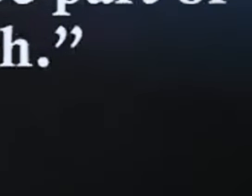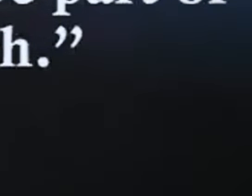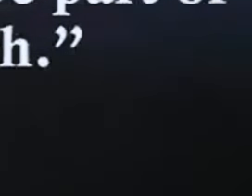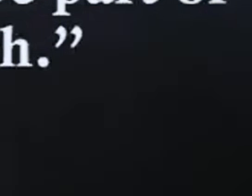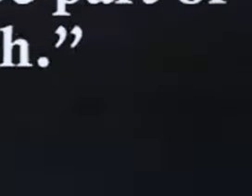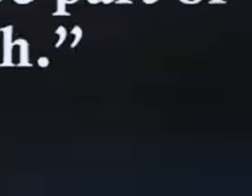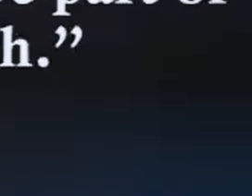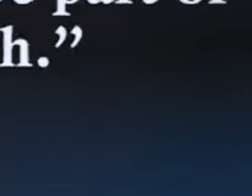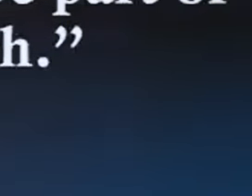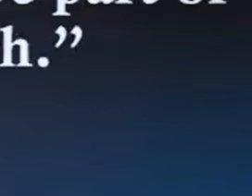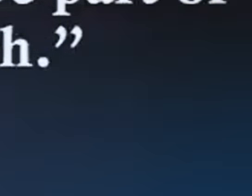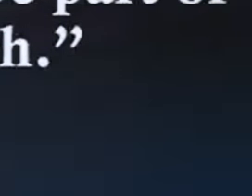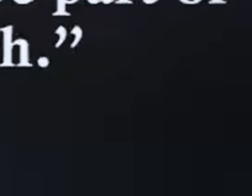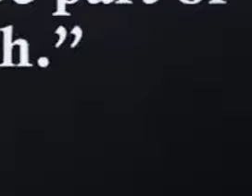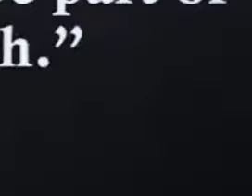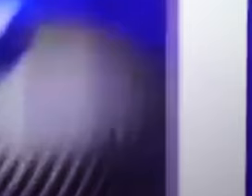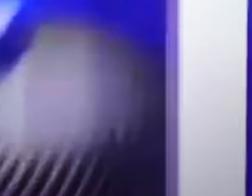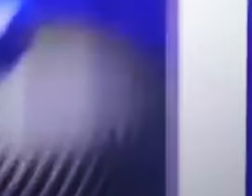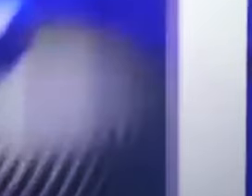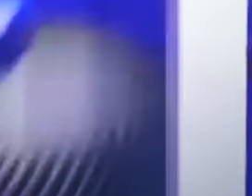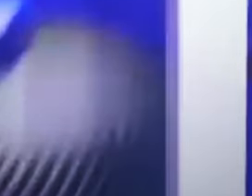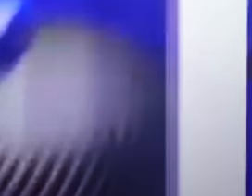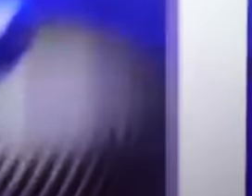Unquote. I'm glad the church